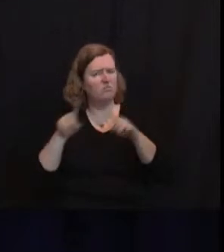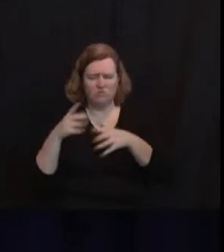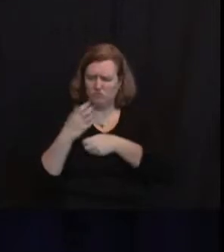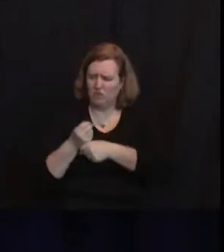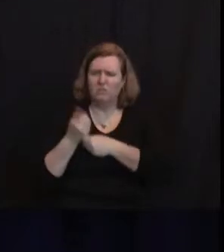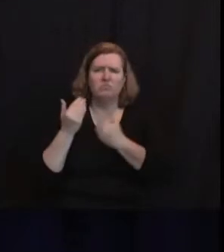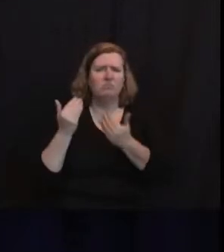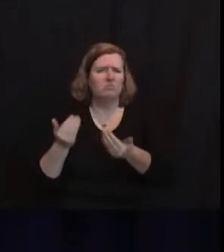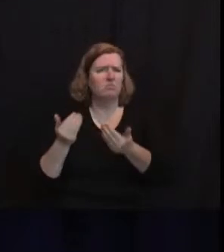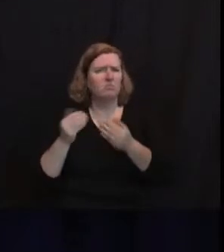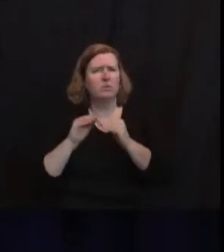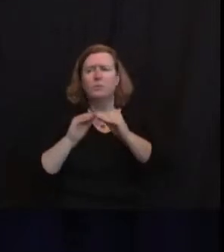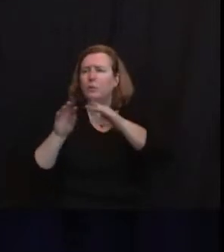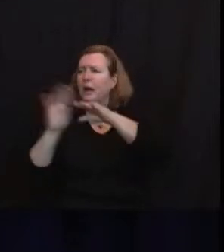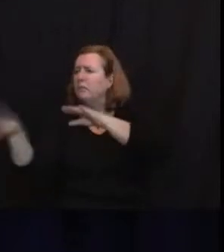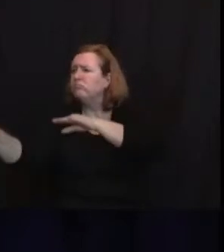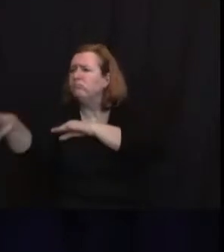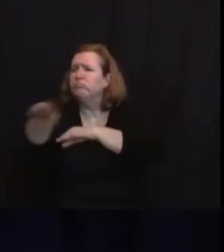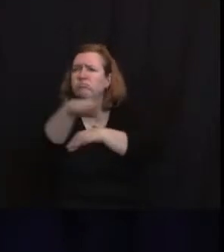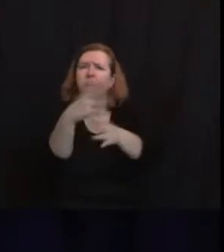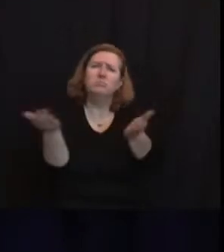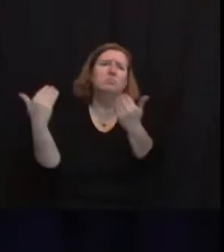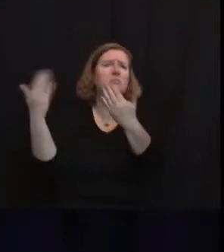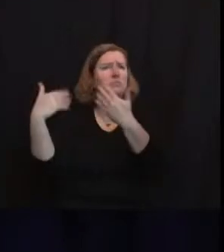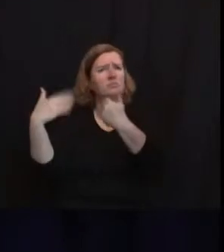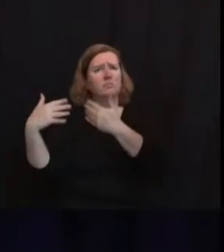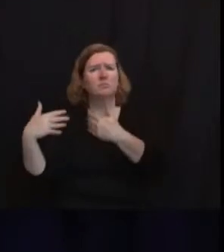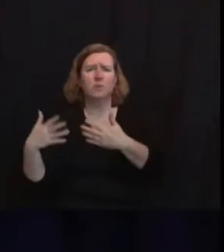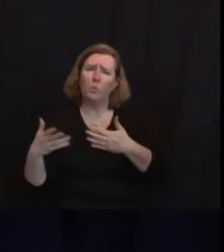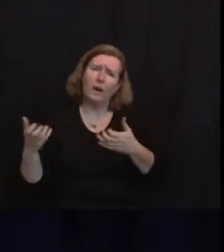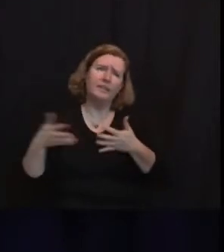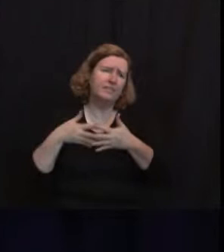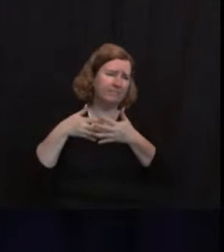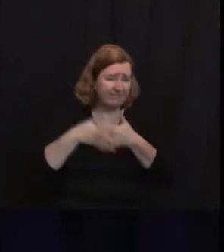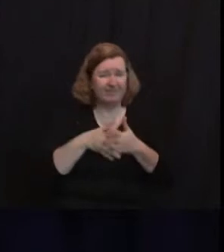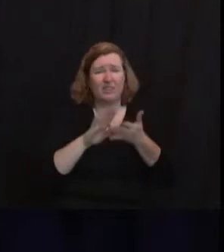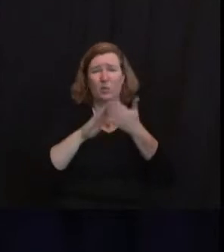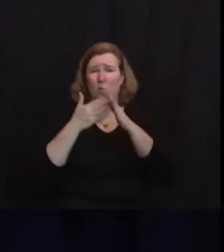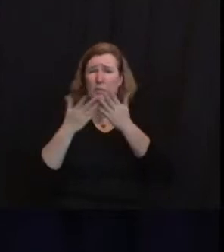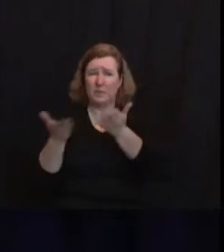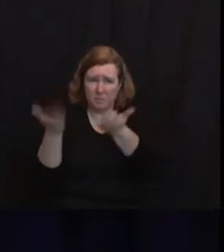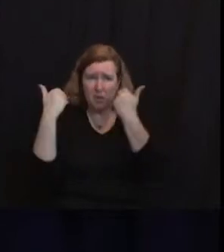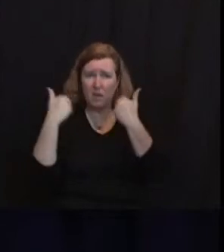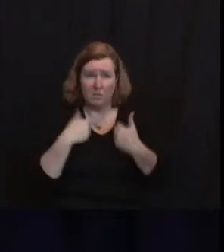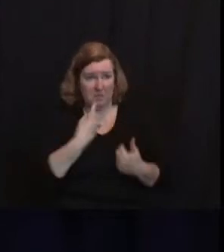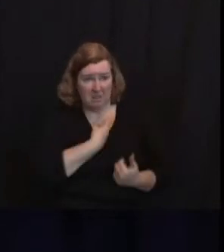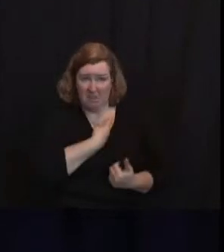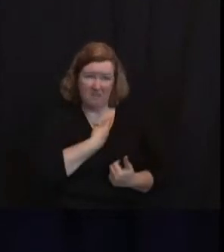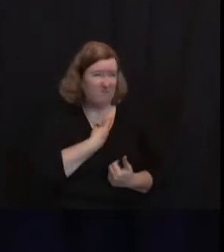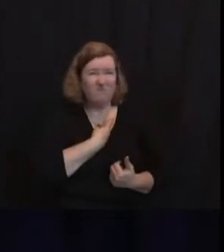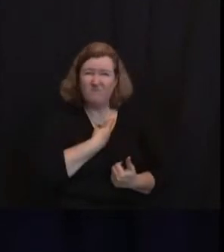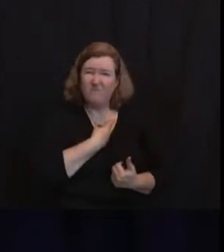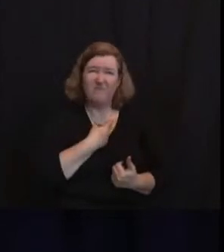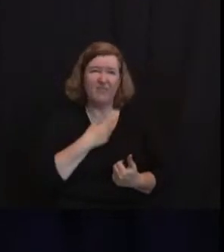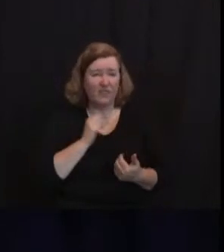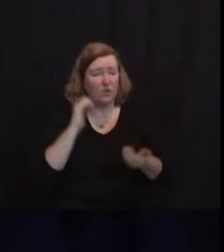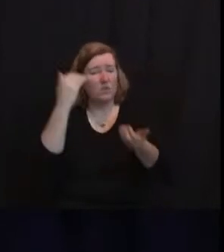to get deep into the communities, but we can't do it by ourselves. It was really taking a lot of